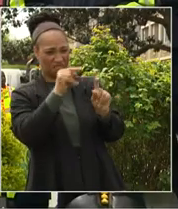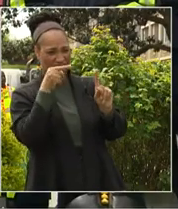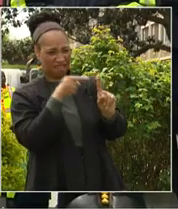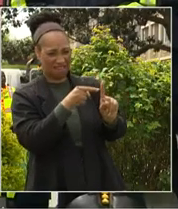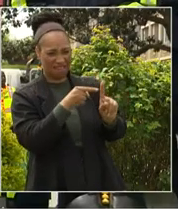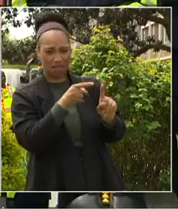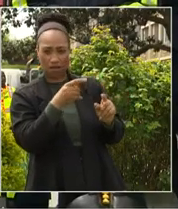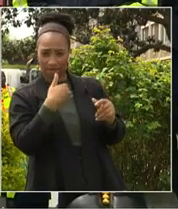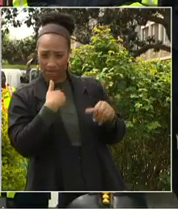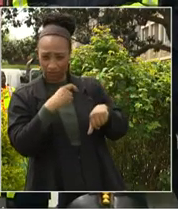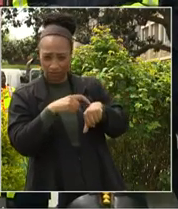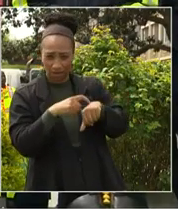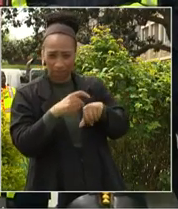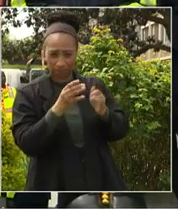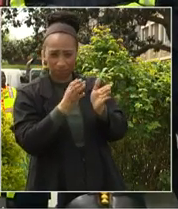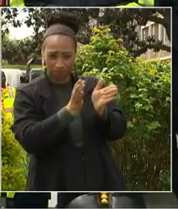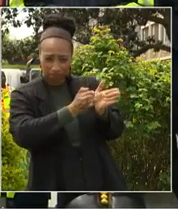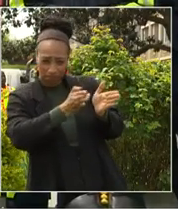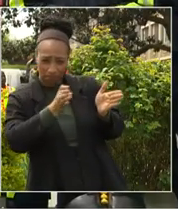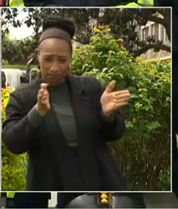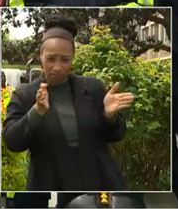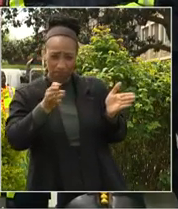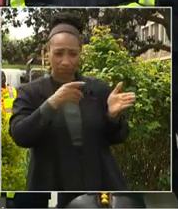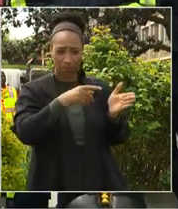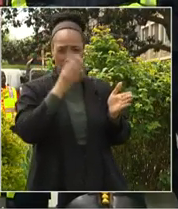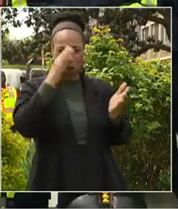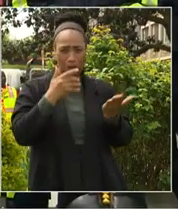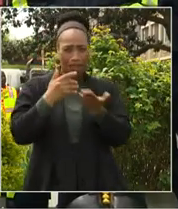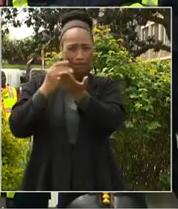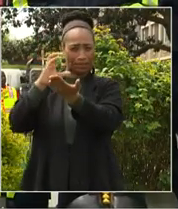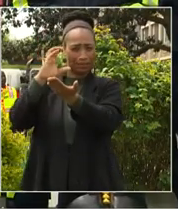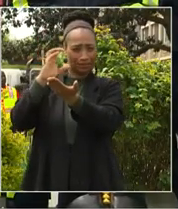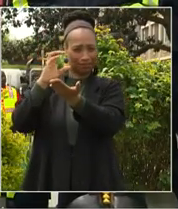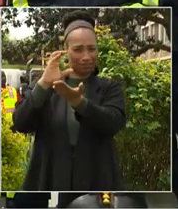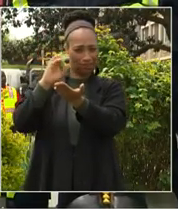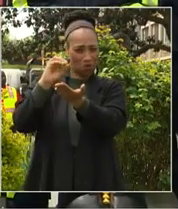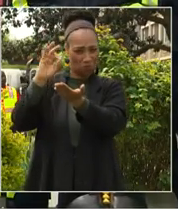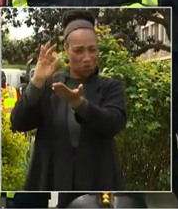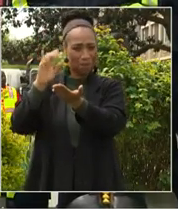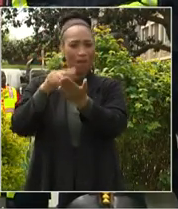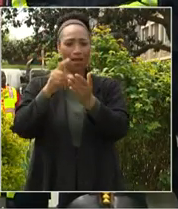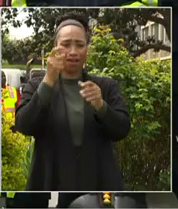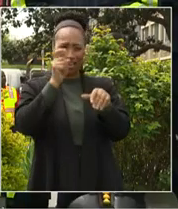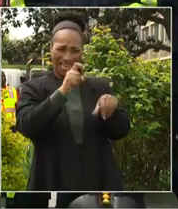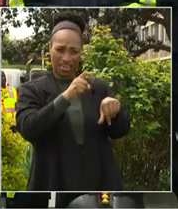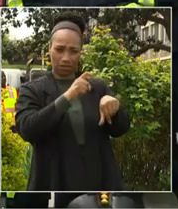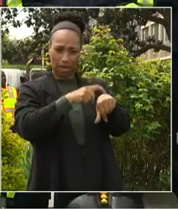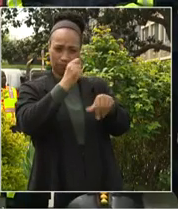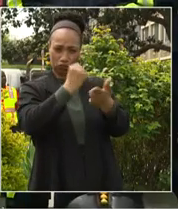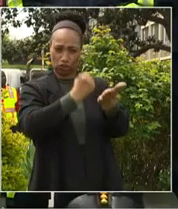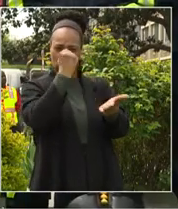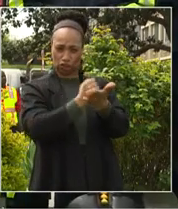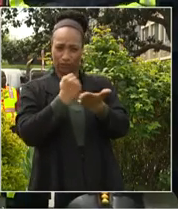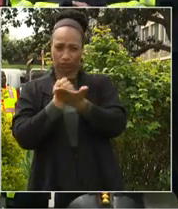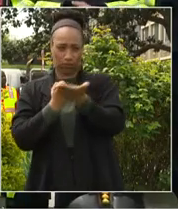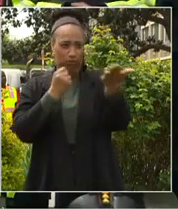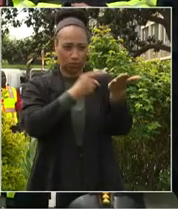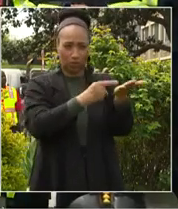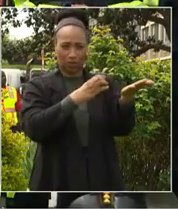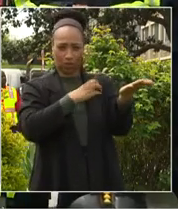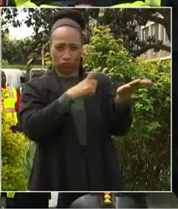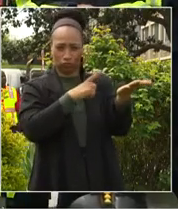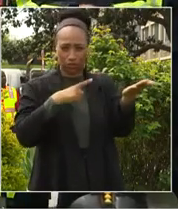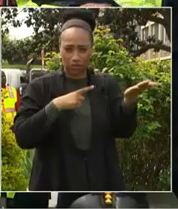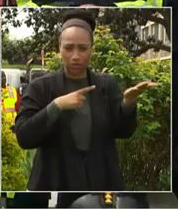to the CFO, but given he needs 10 days to certify to then bring it to the council, I mean, how soon are you hoping to get it out there, and is